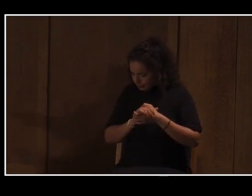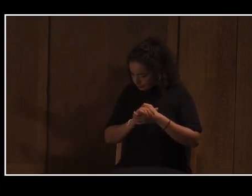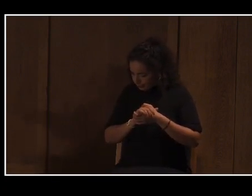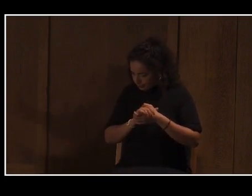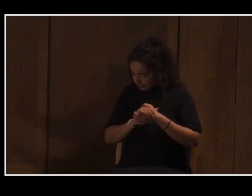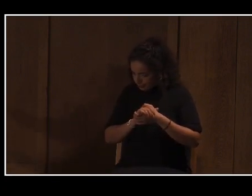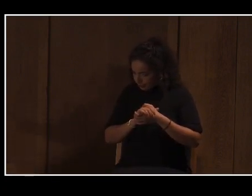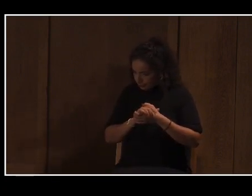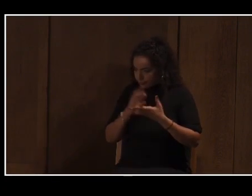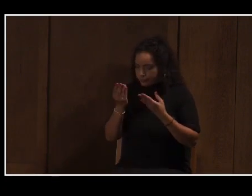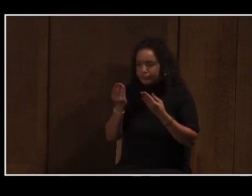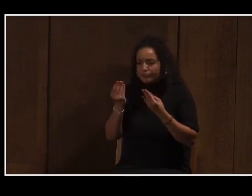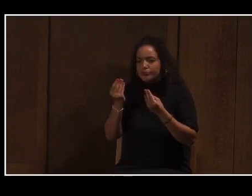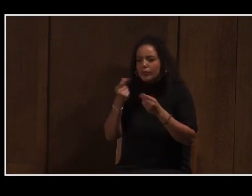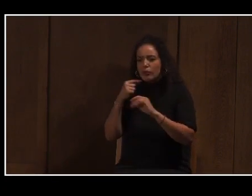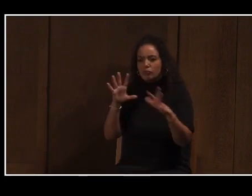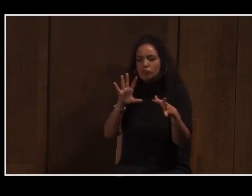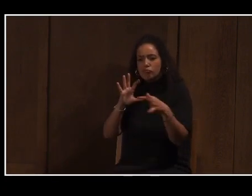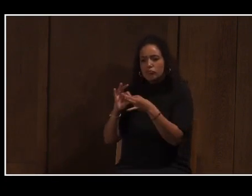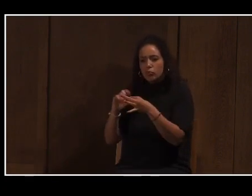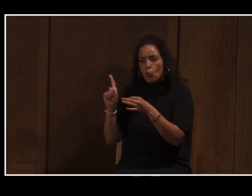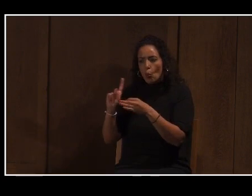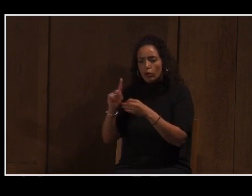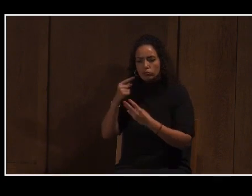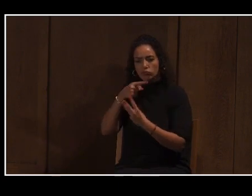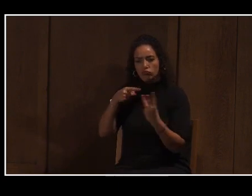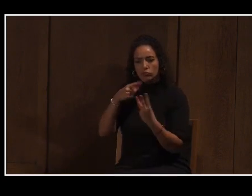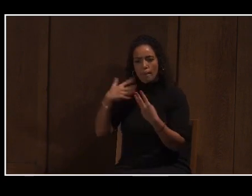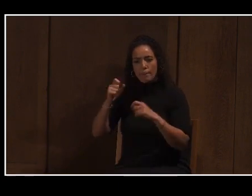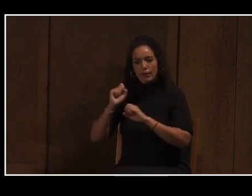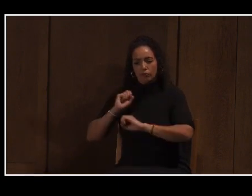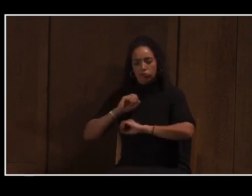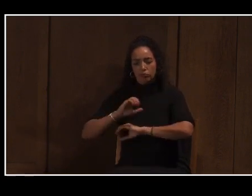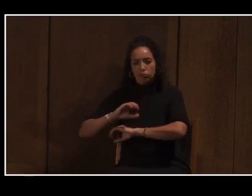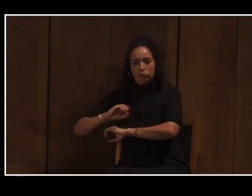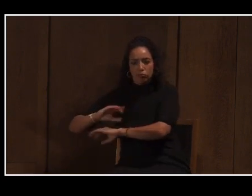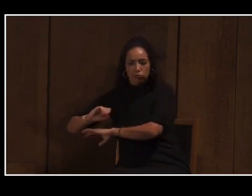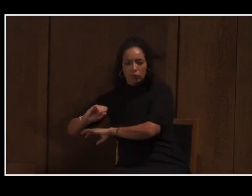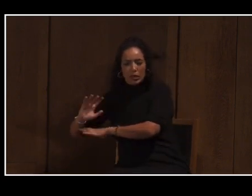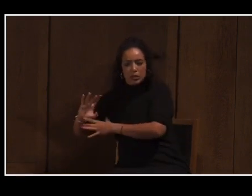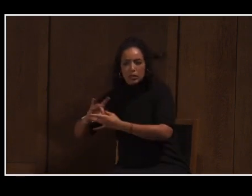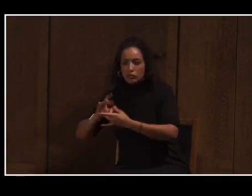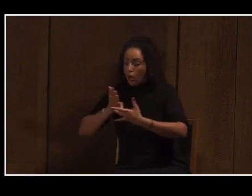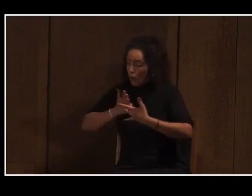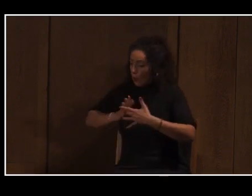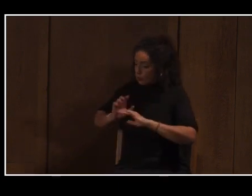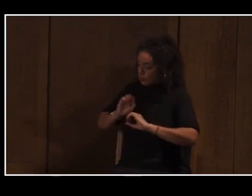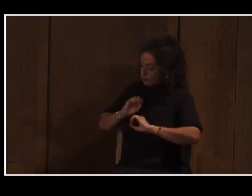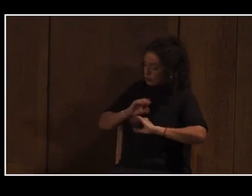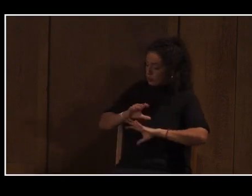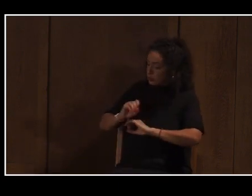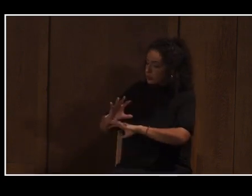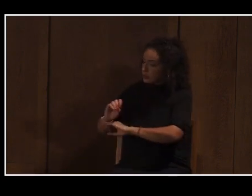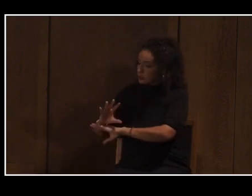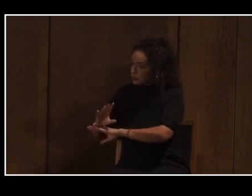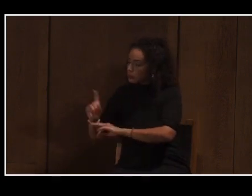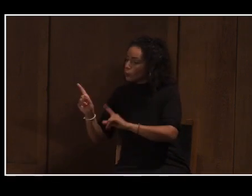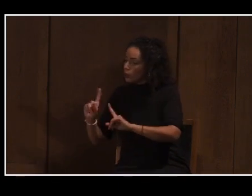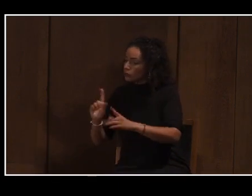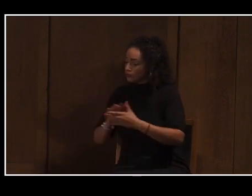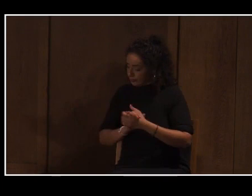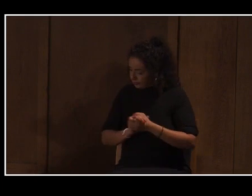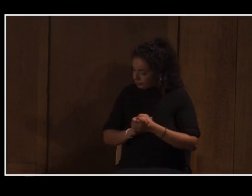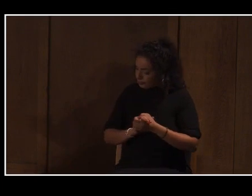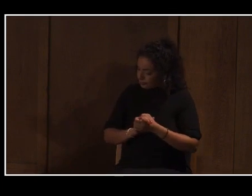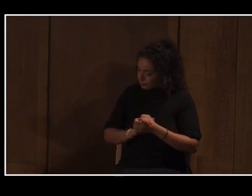referred to a lot. So I'm going to just ask you to give your thoughts in relation to